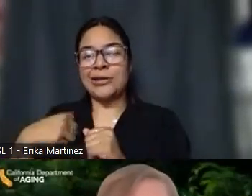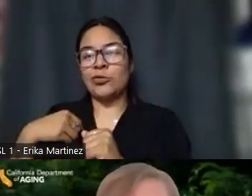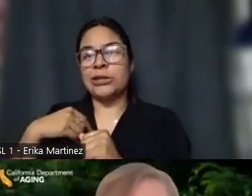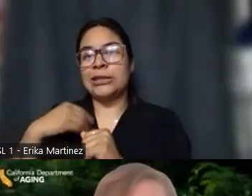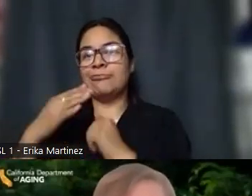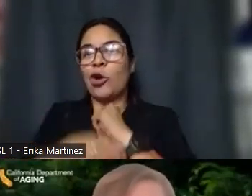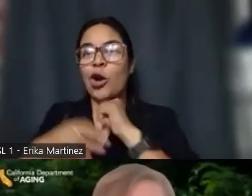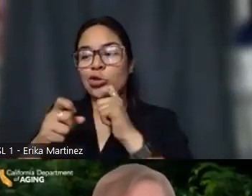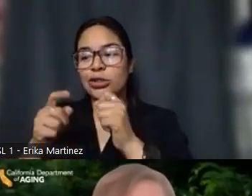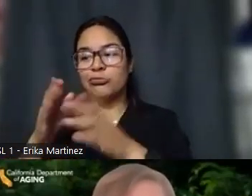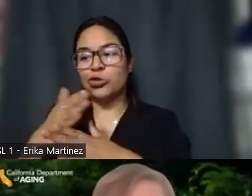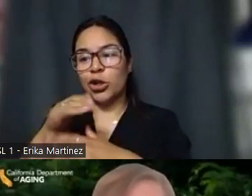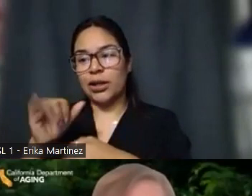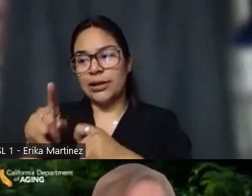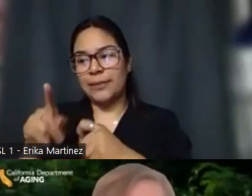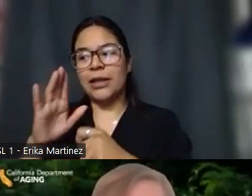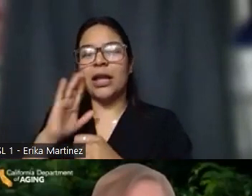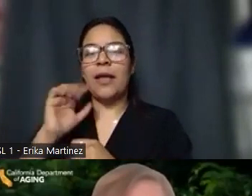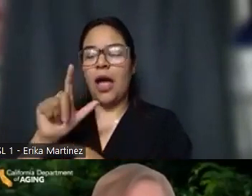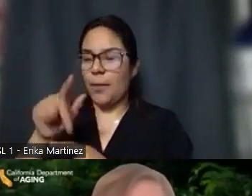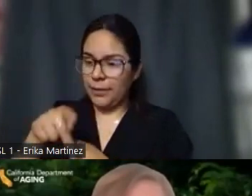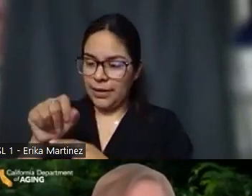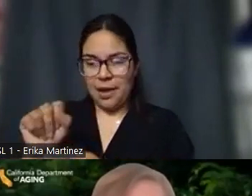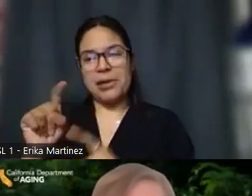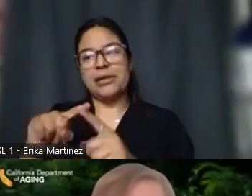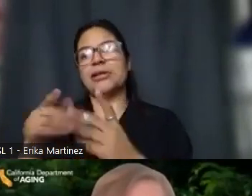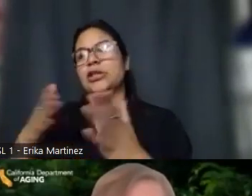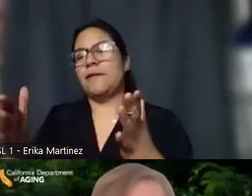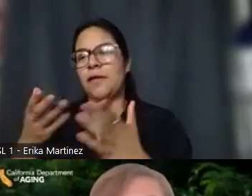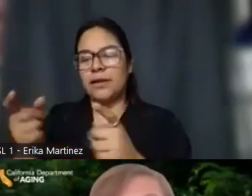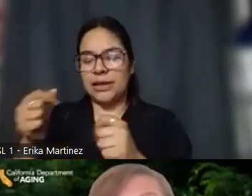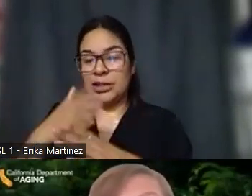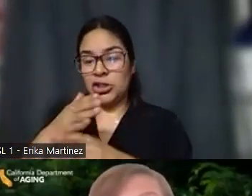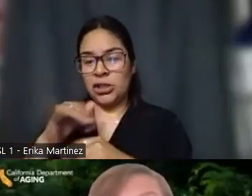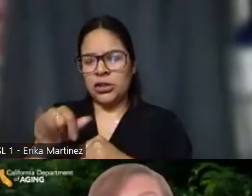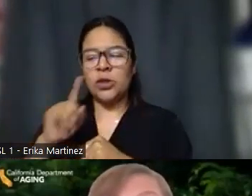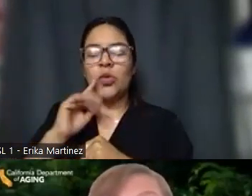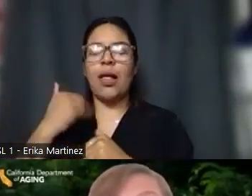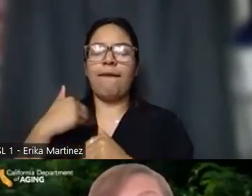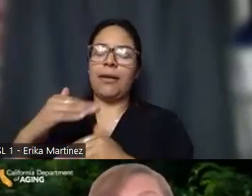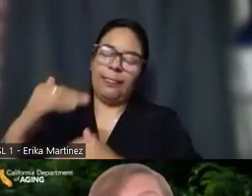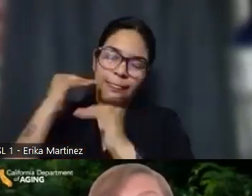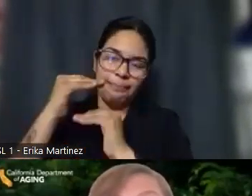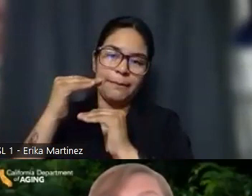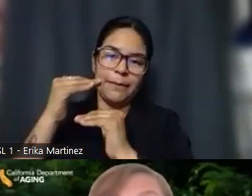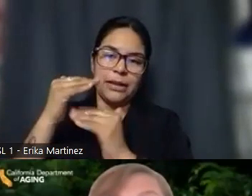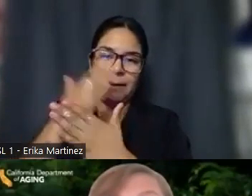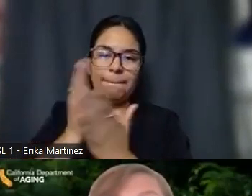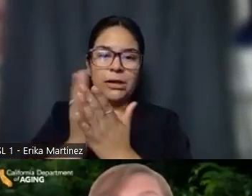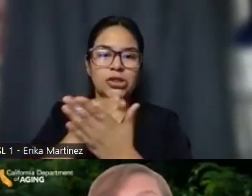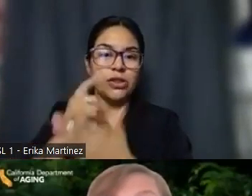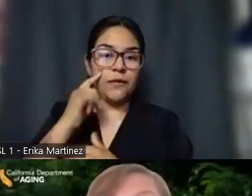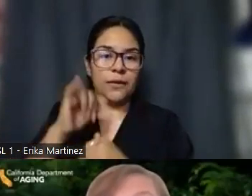sharing it with potentially LPS conservatorship and public administrator, they're going to have a limited budget.